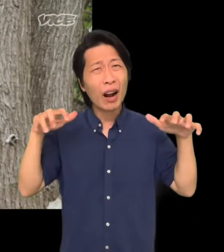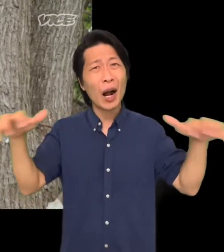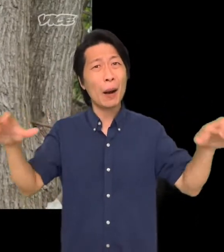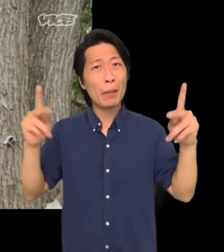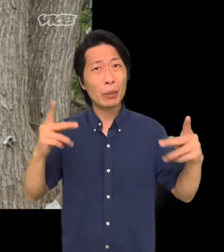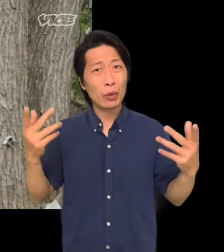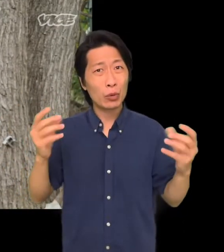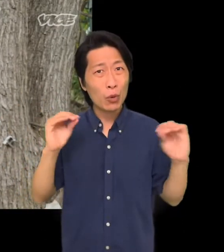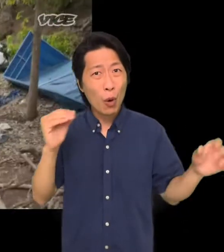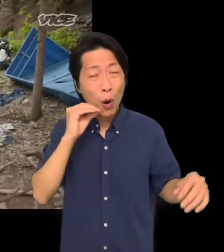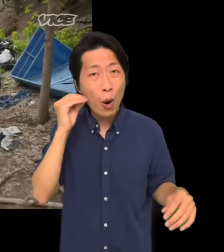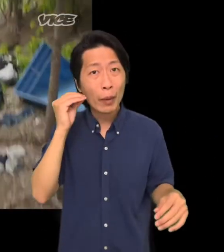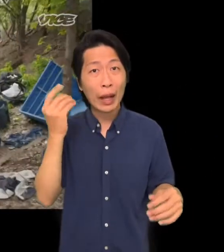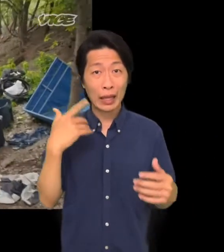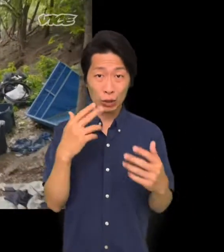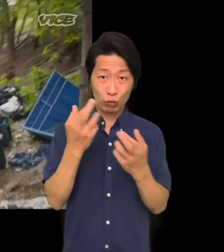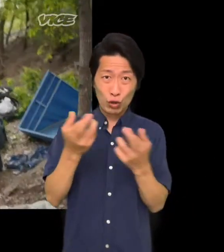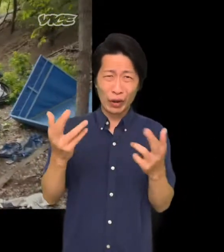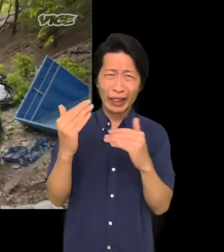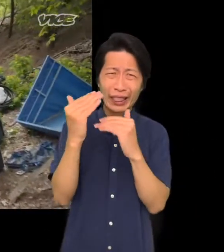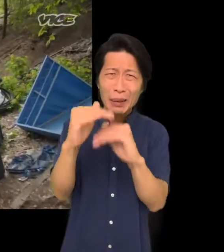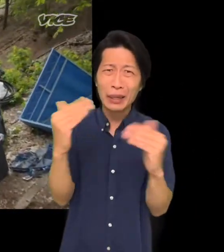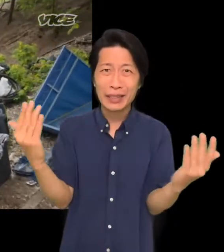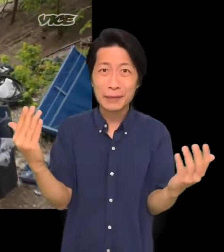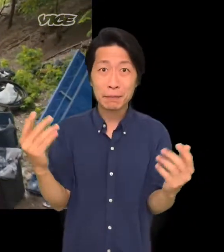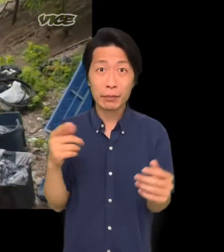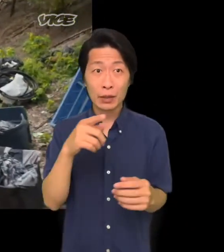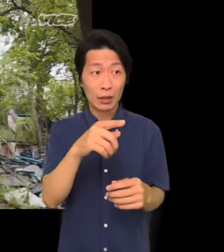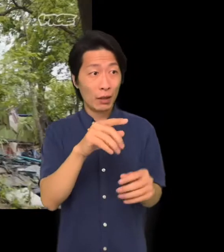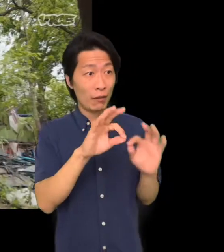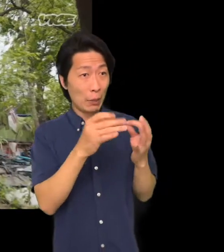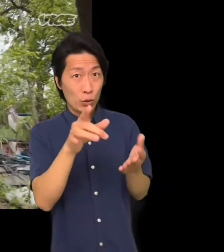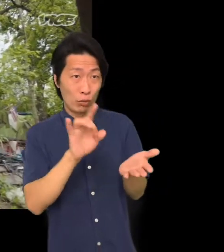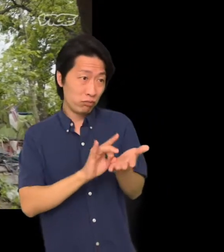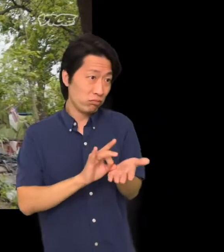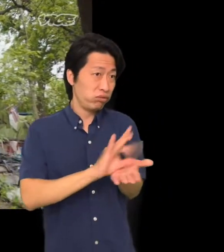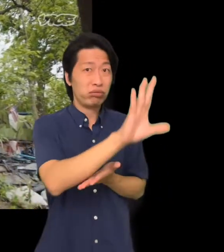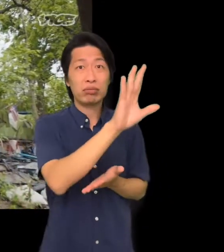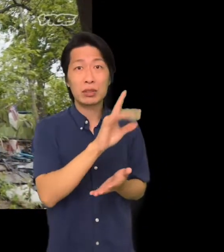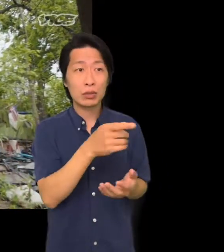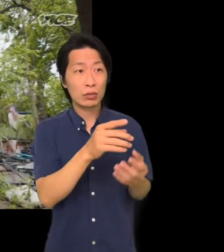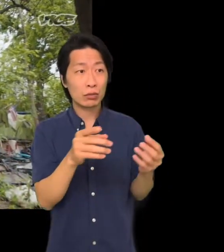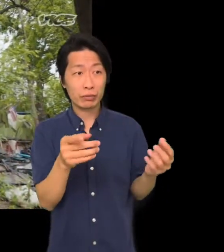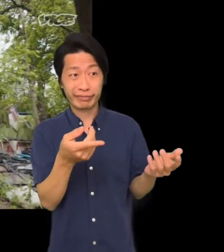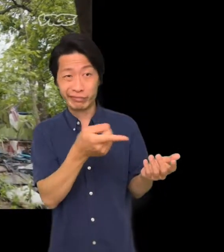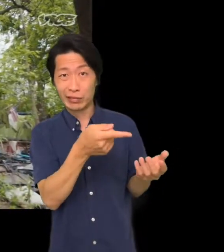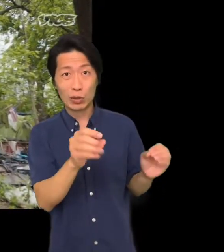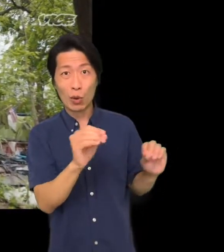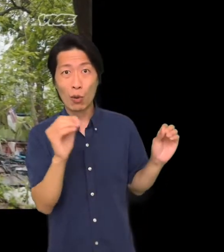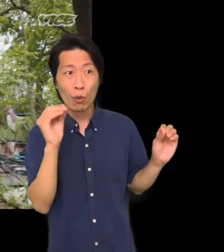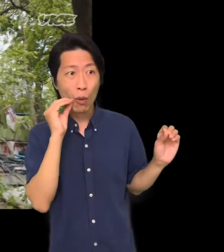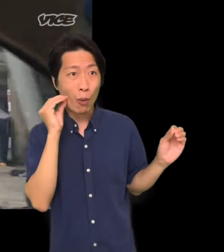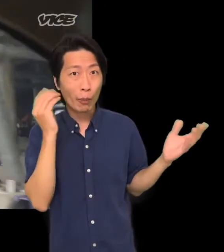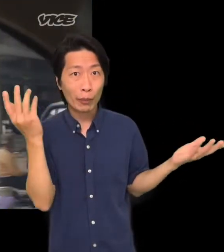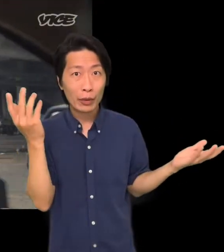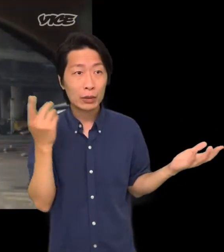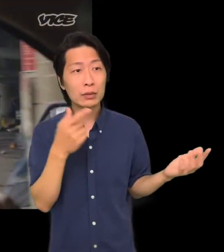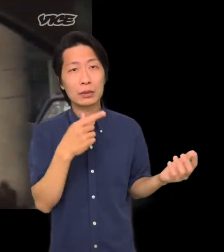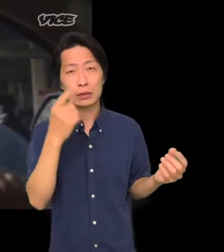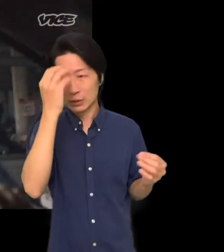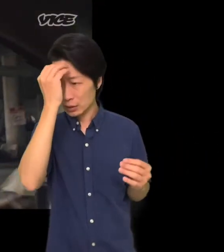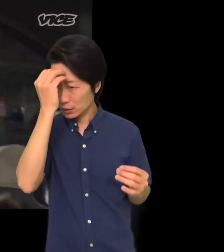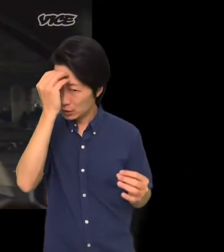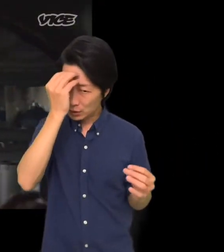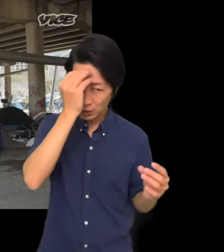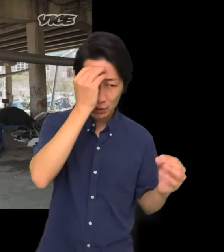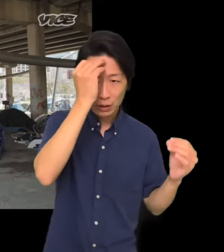how limited resources there are. The family that you're evicting with no place to go, is on your mind thinking about where are